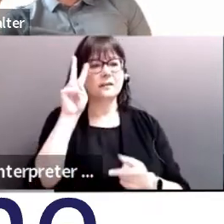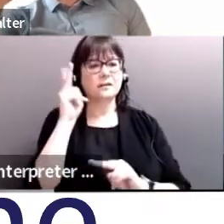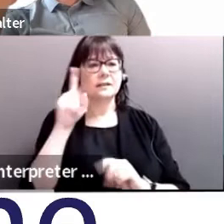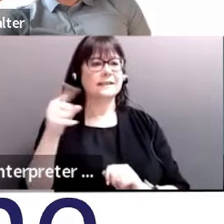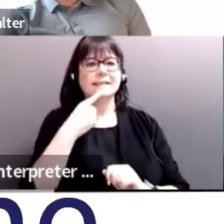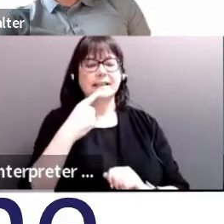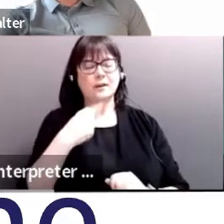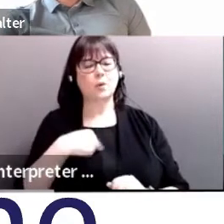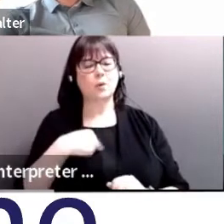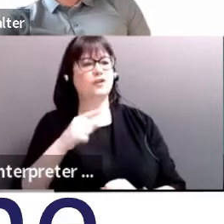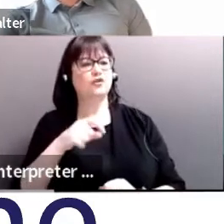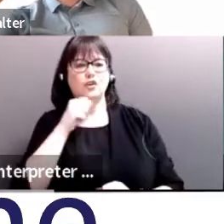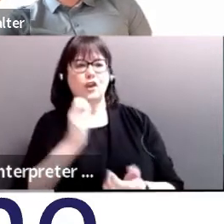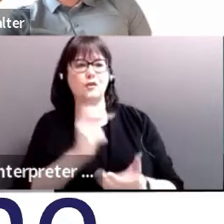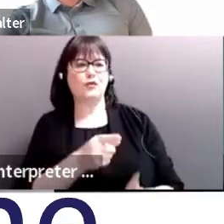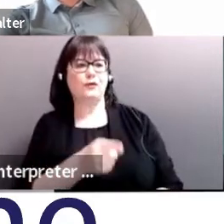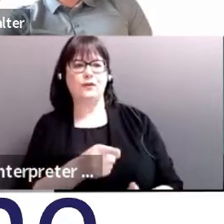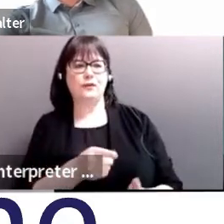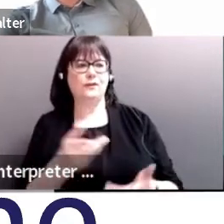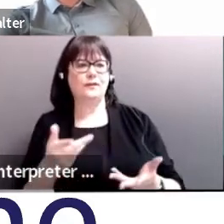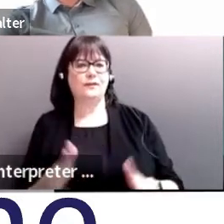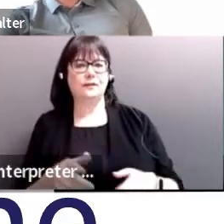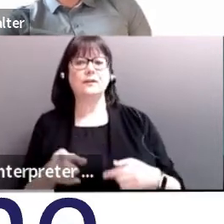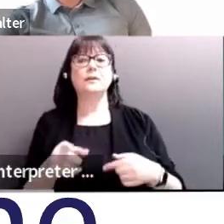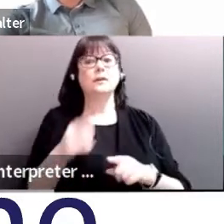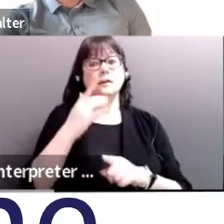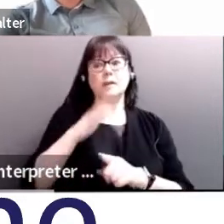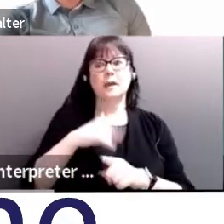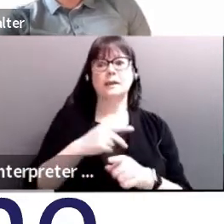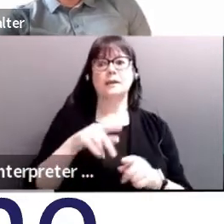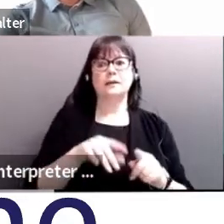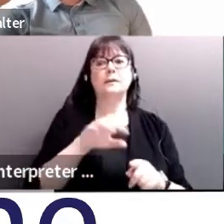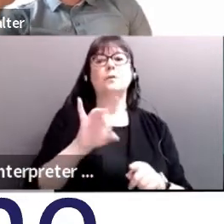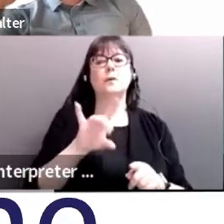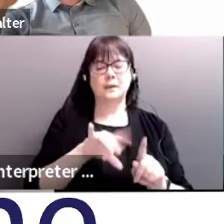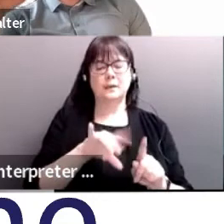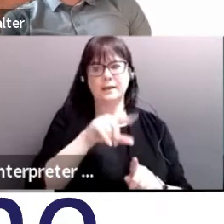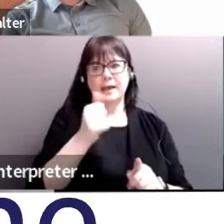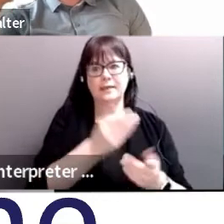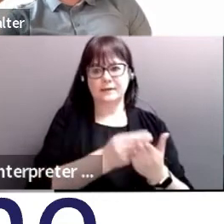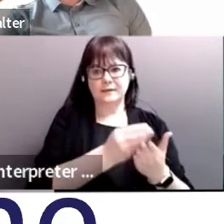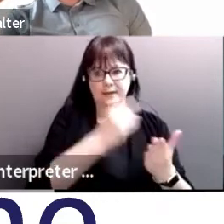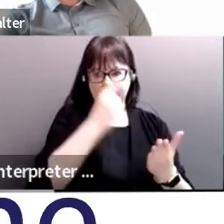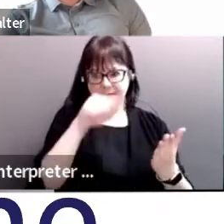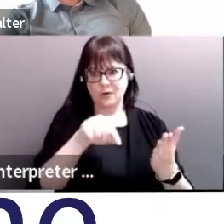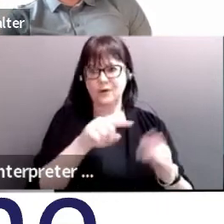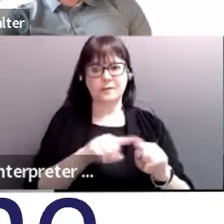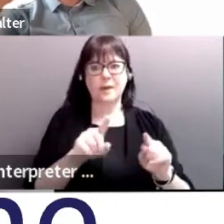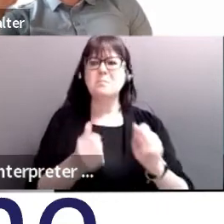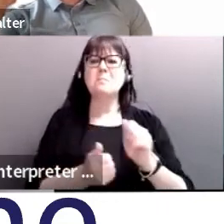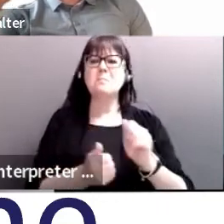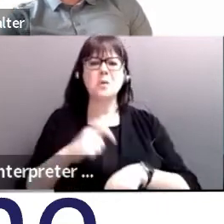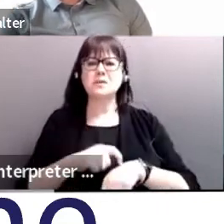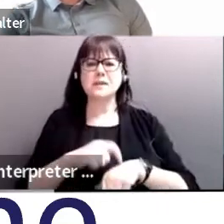situation. Now, in that case, we were actually able to sort out funding for them, so it was no problem. But generally, there's not a lot of risk with